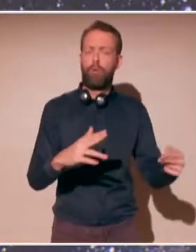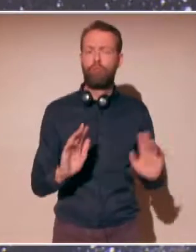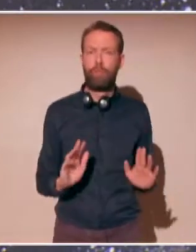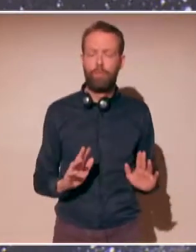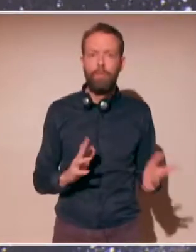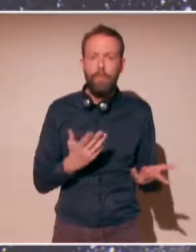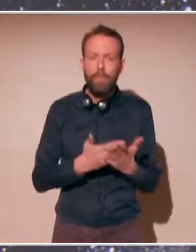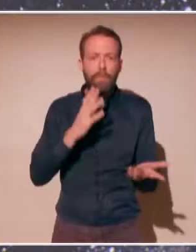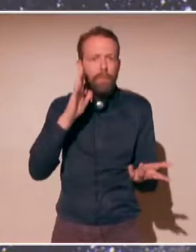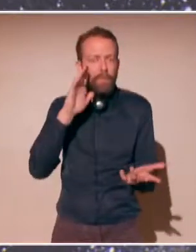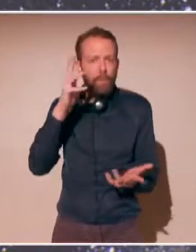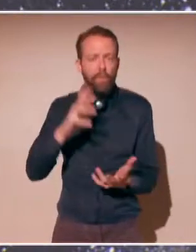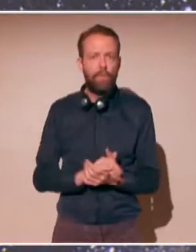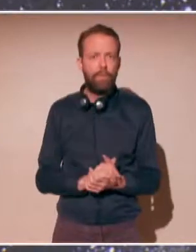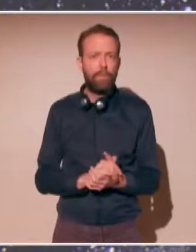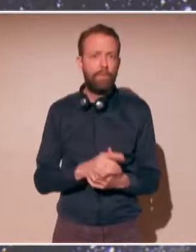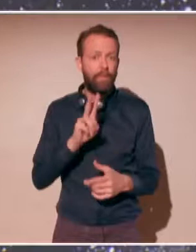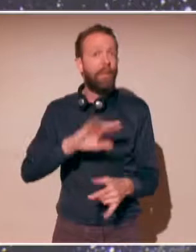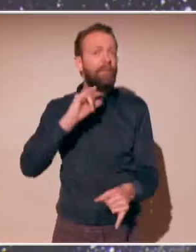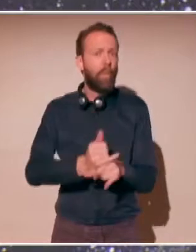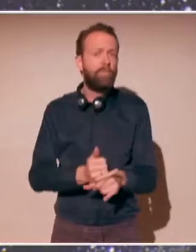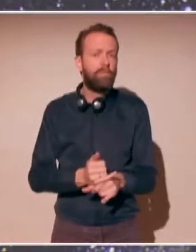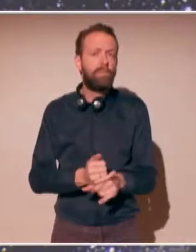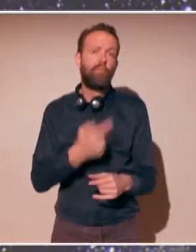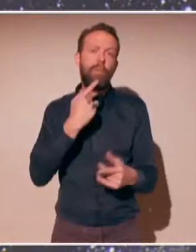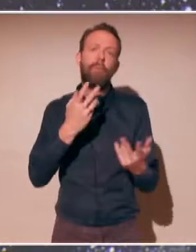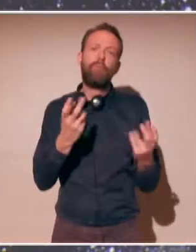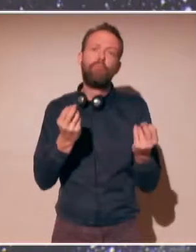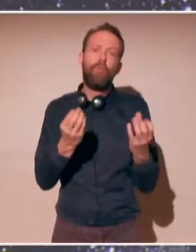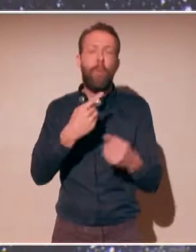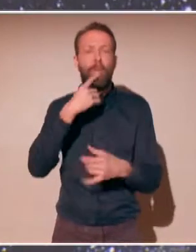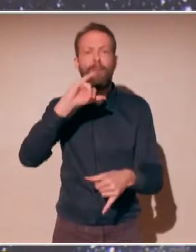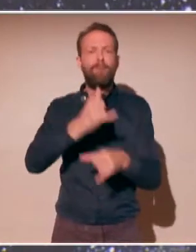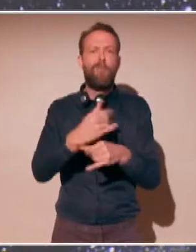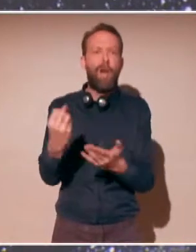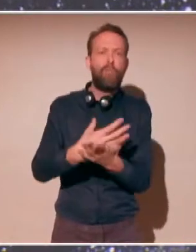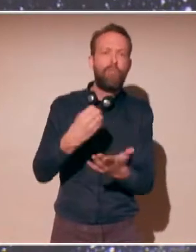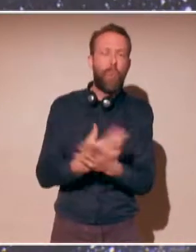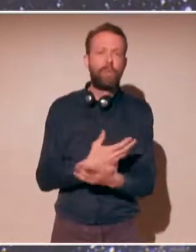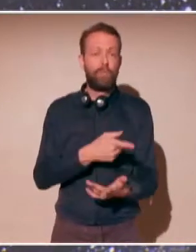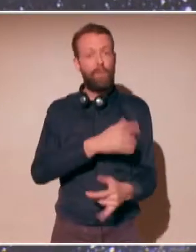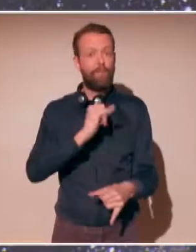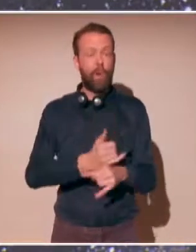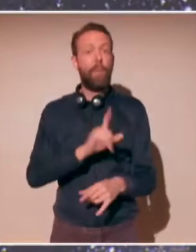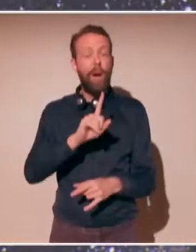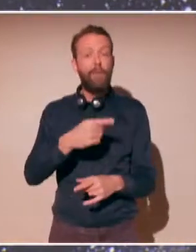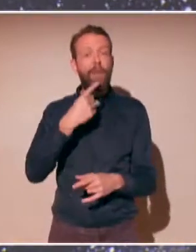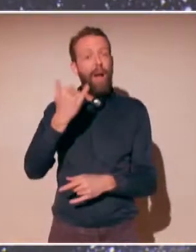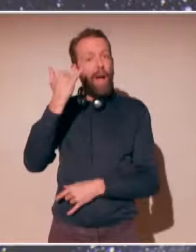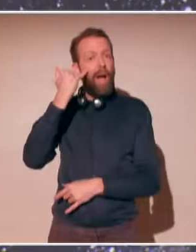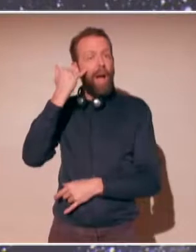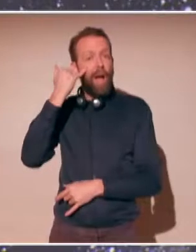computers. But this was fake news. So the secret